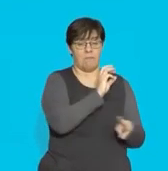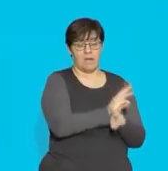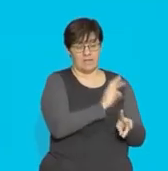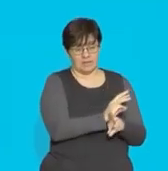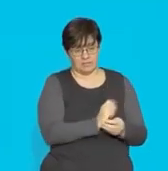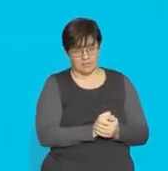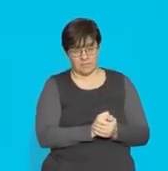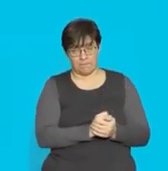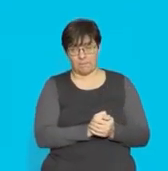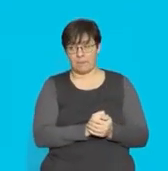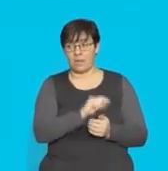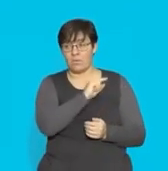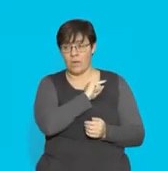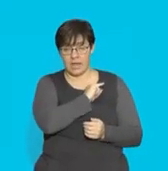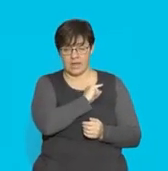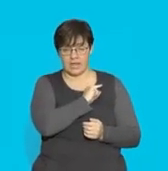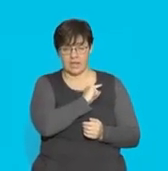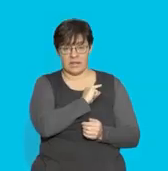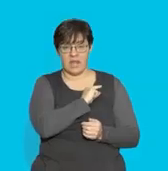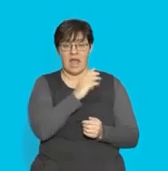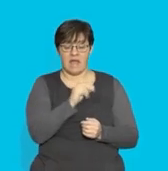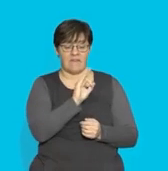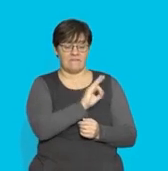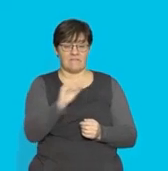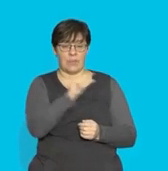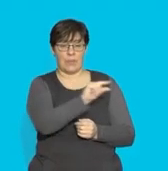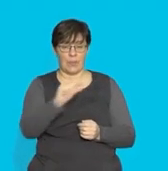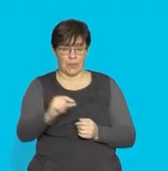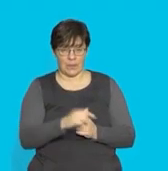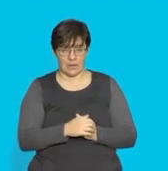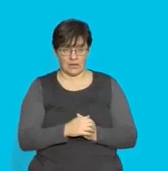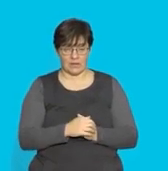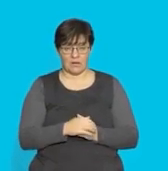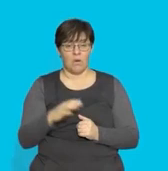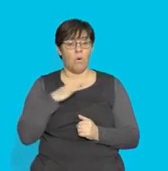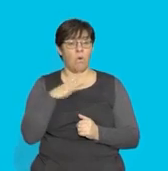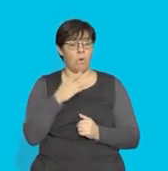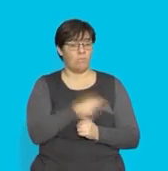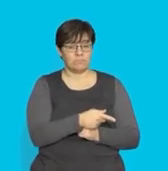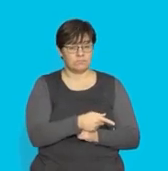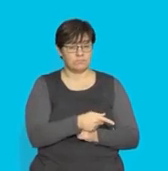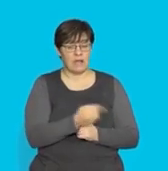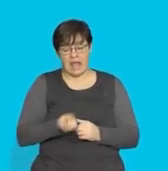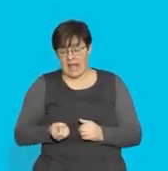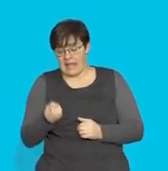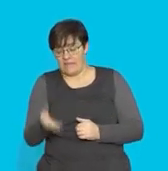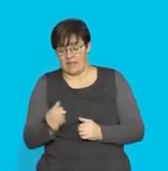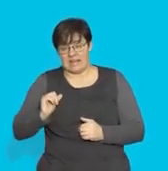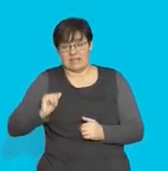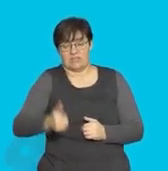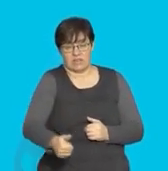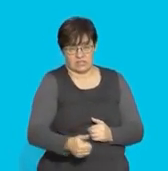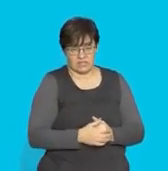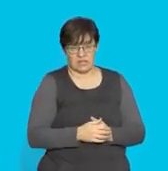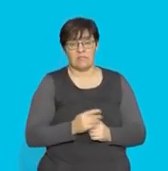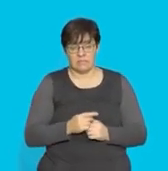from the mother. And that clearly is because she has two recessive alleles, and all that she can pass down to the